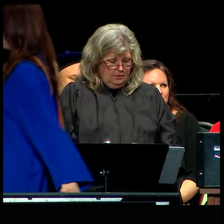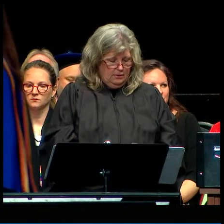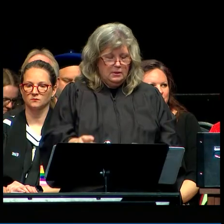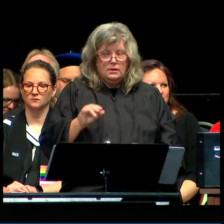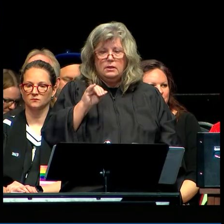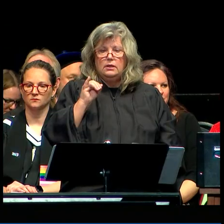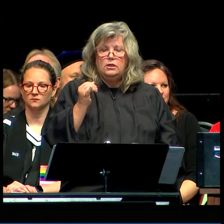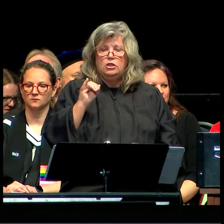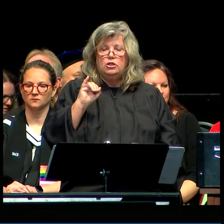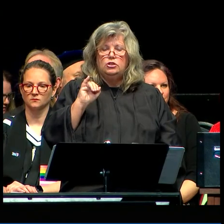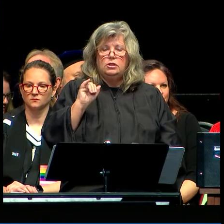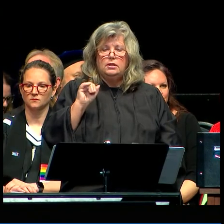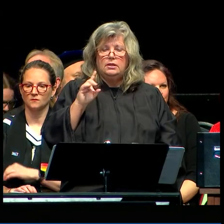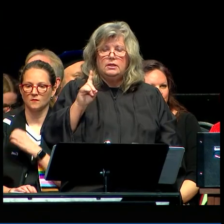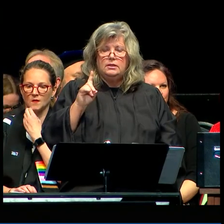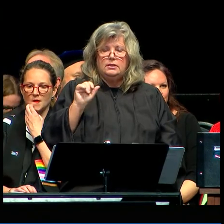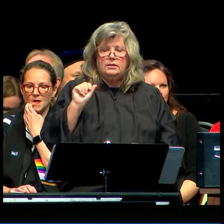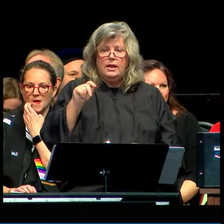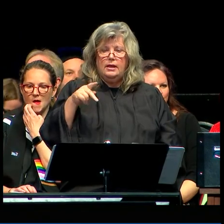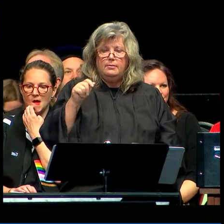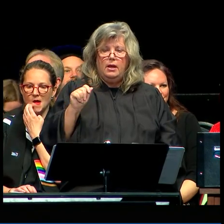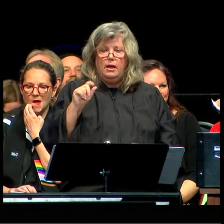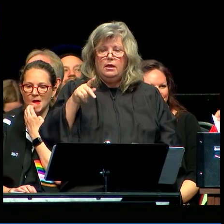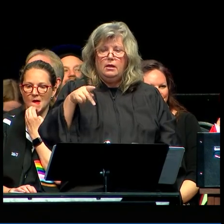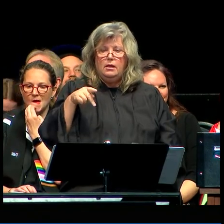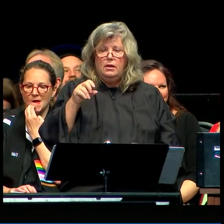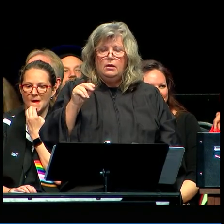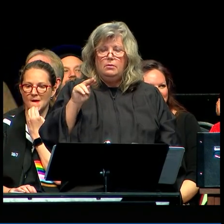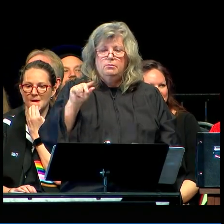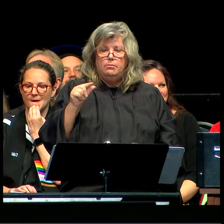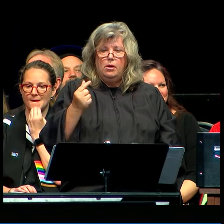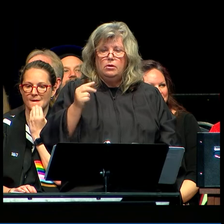Jidapa Pongnopa, with distinction.